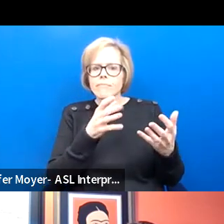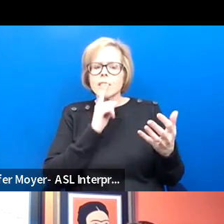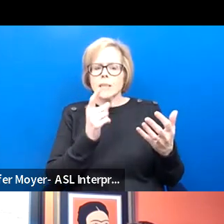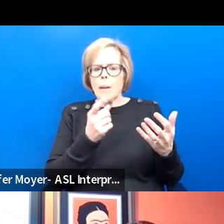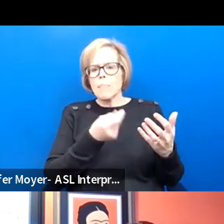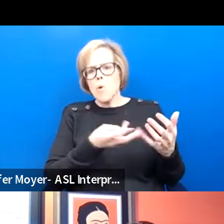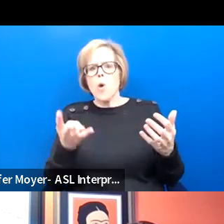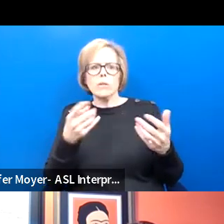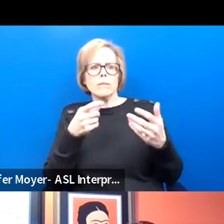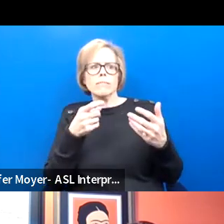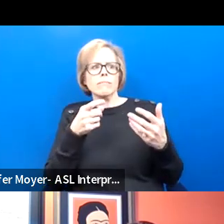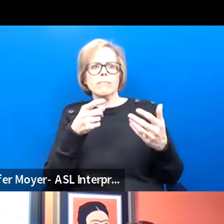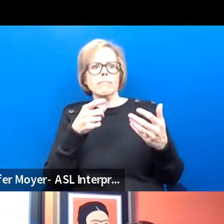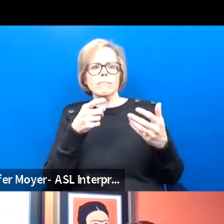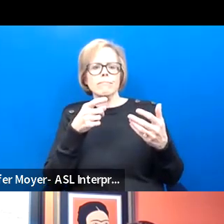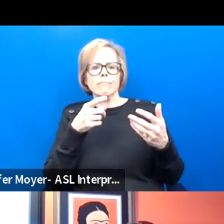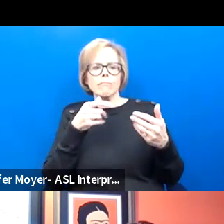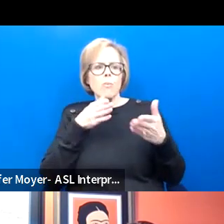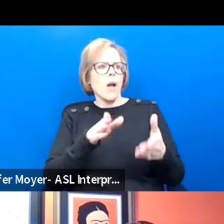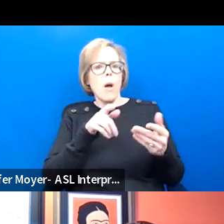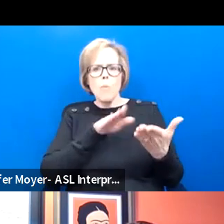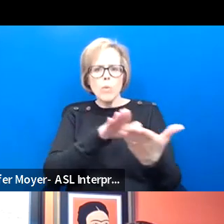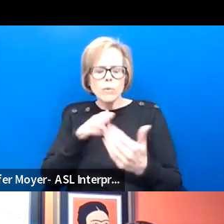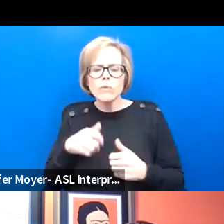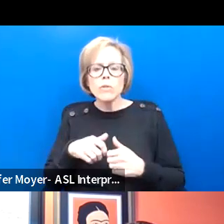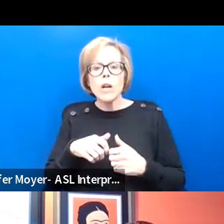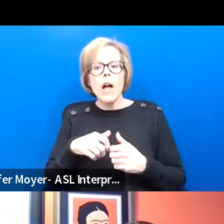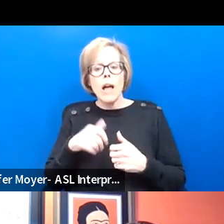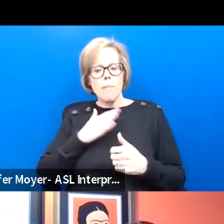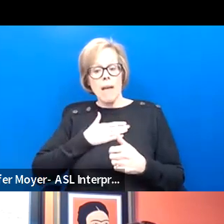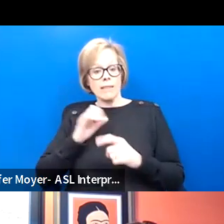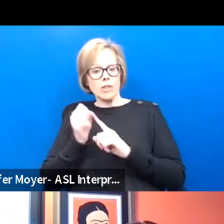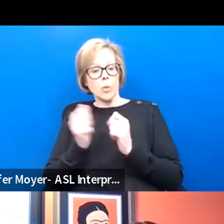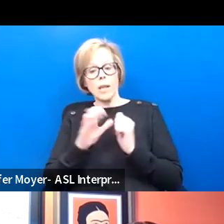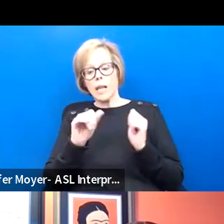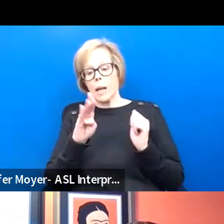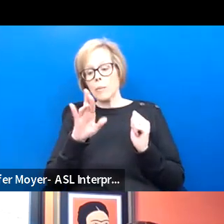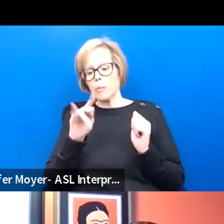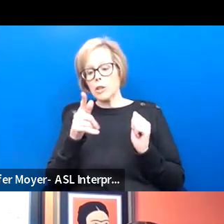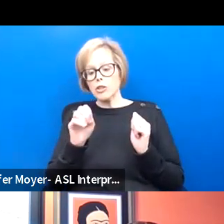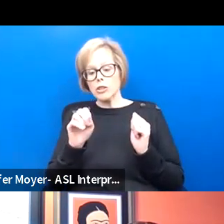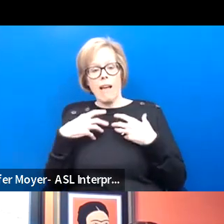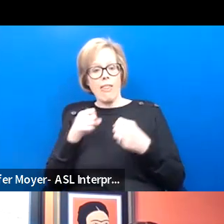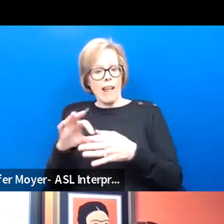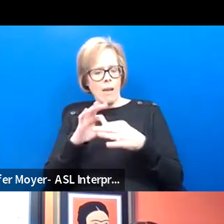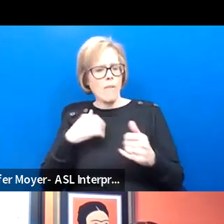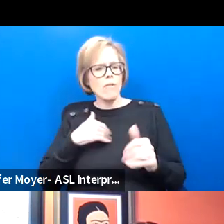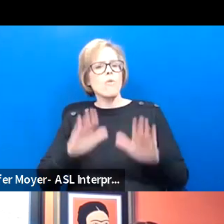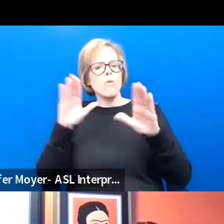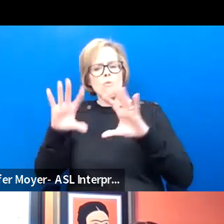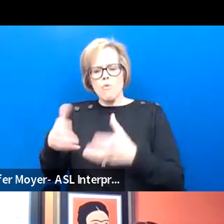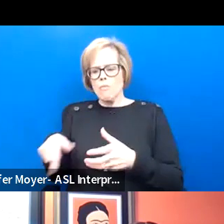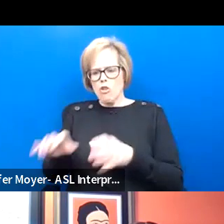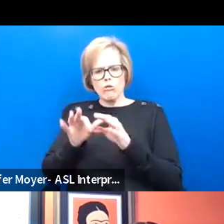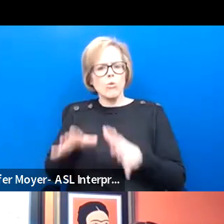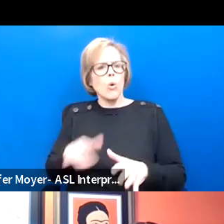In the situation that I'm in right now, working at Cambridge Health Alliance, we have an excellent group of interpreters that we can